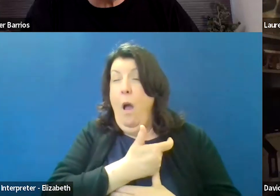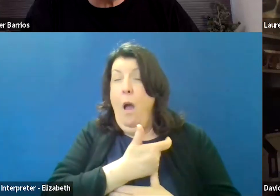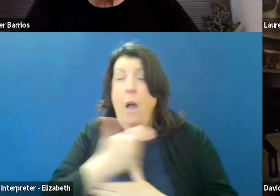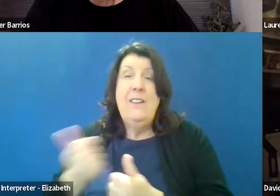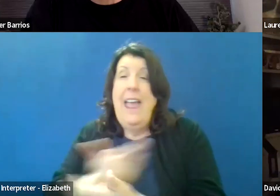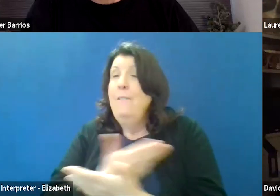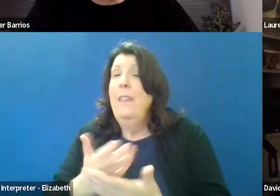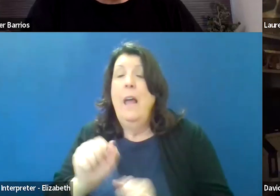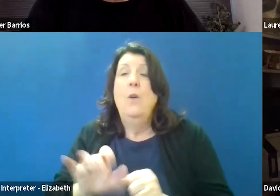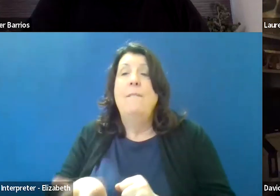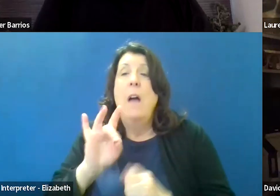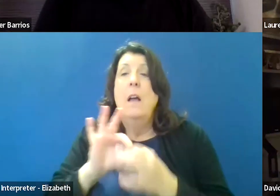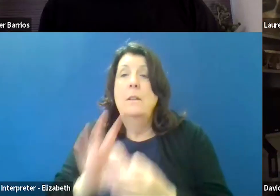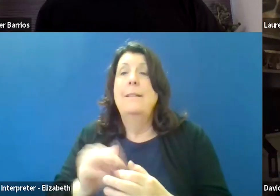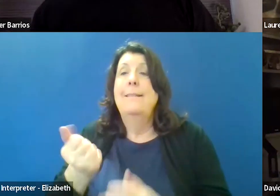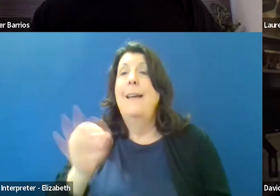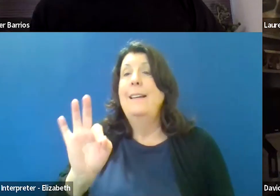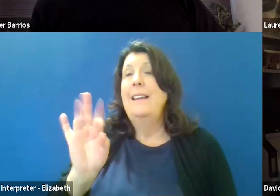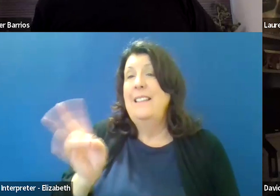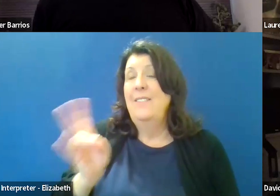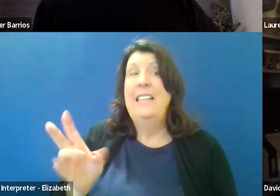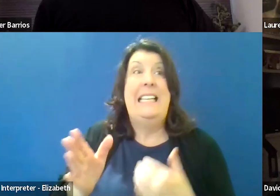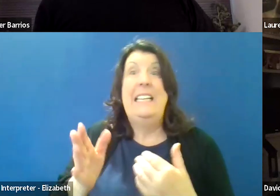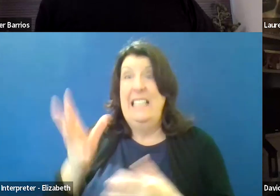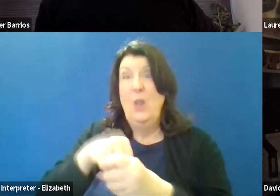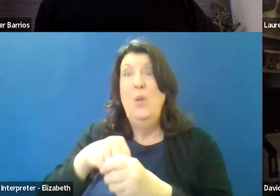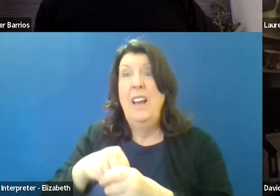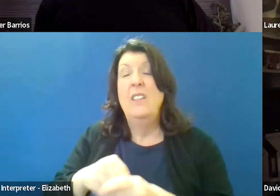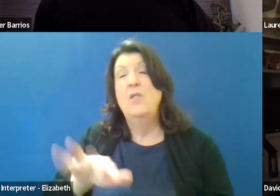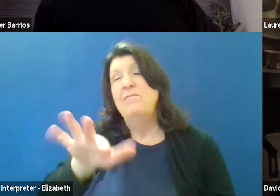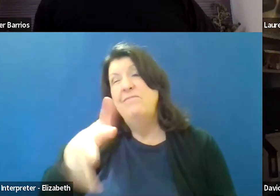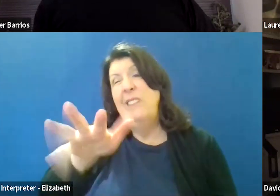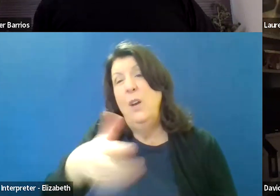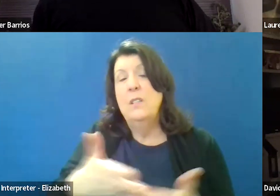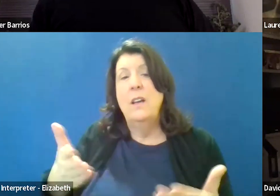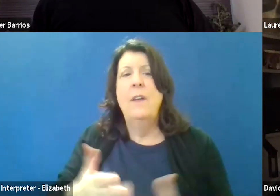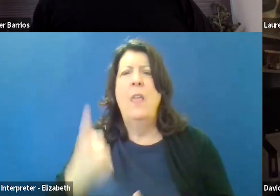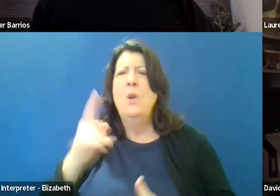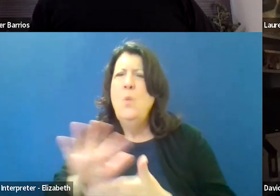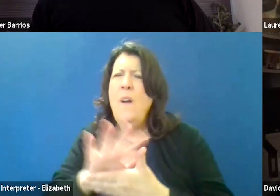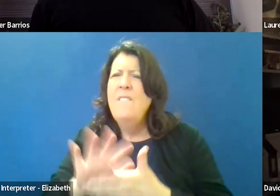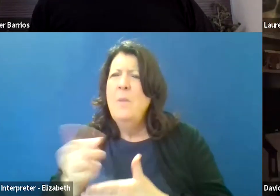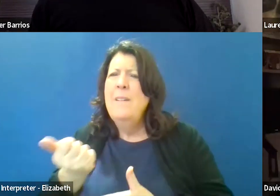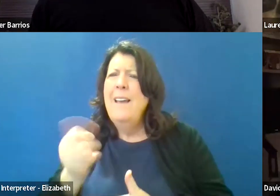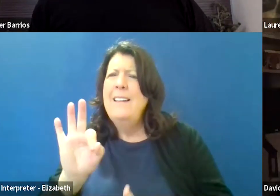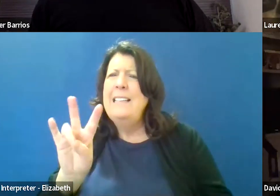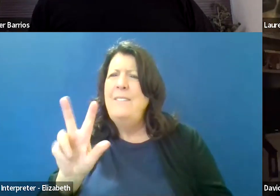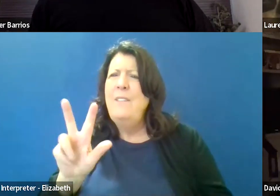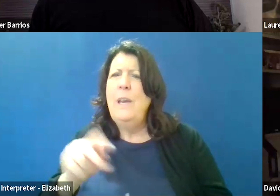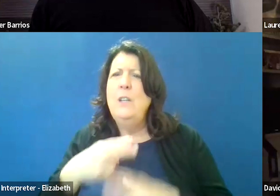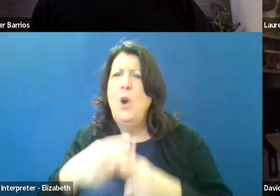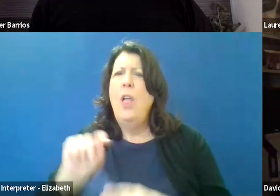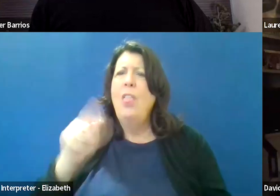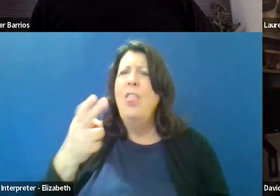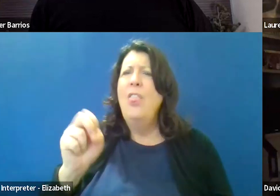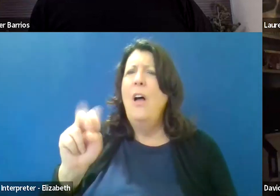stuff. I've been asked recently, like there's a movie called Vanishing Point that I think is 1973. And it